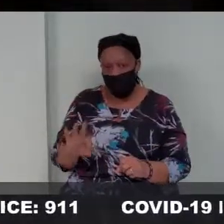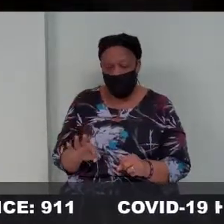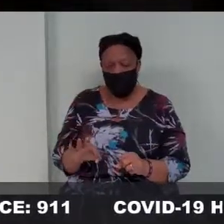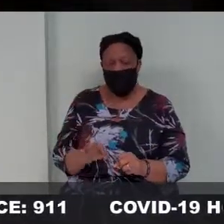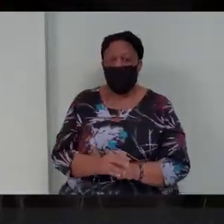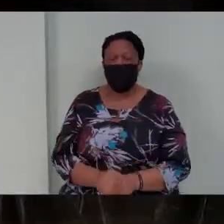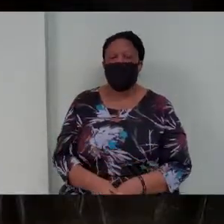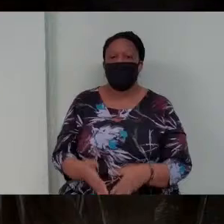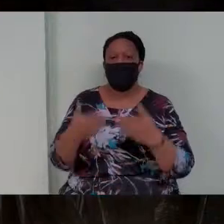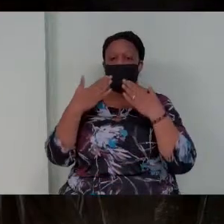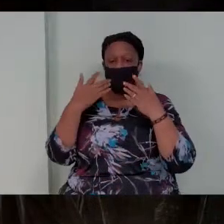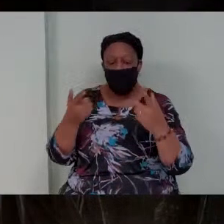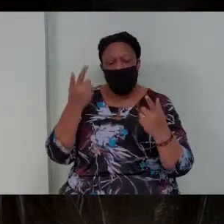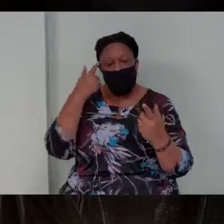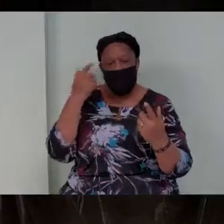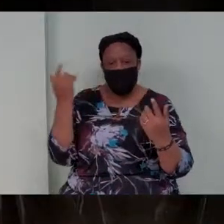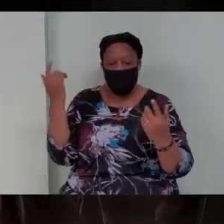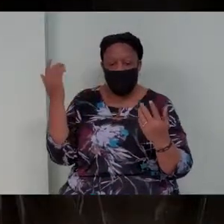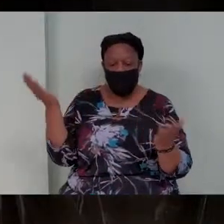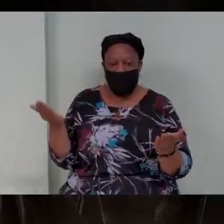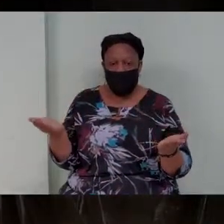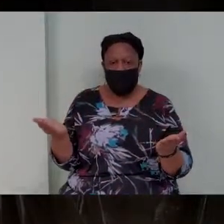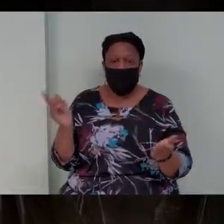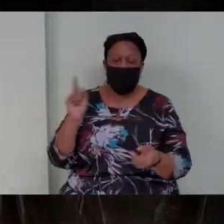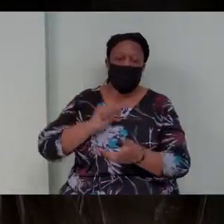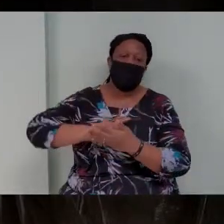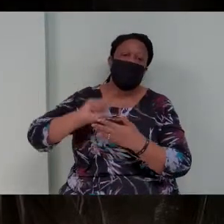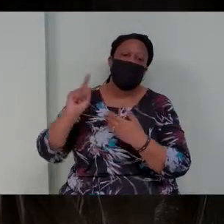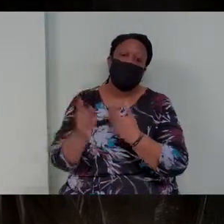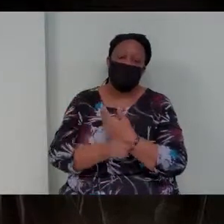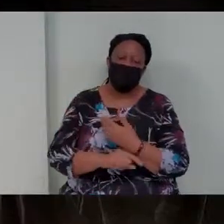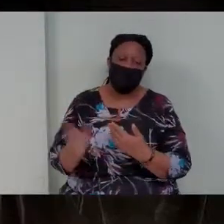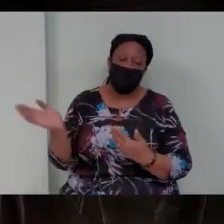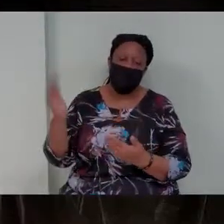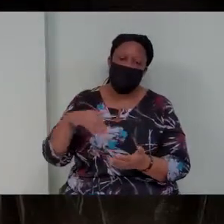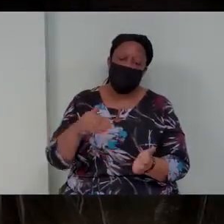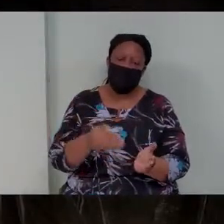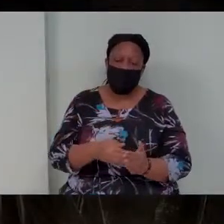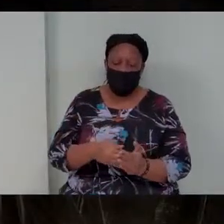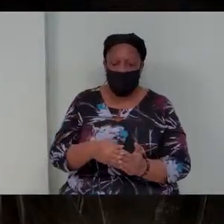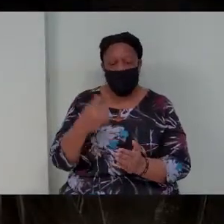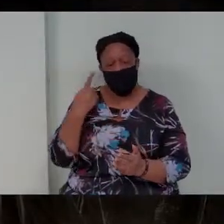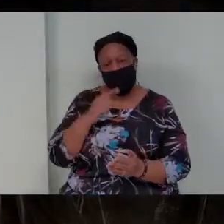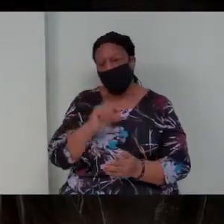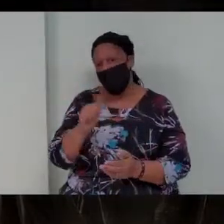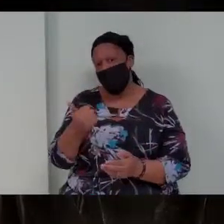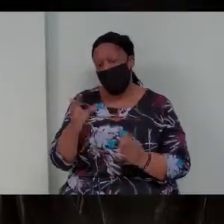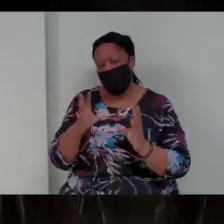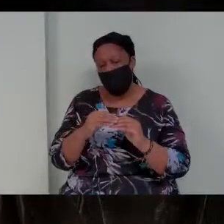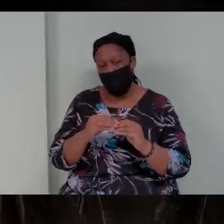for being with us. And next week, we will be back on Wednesday for another briefing.